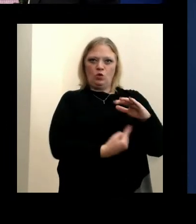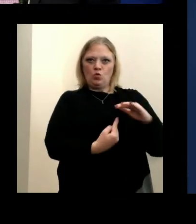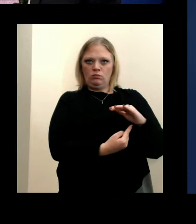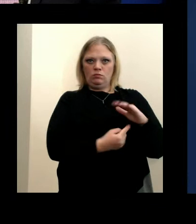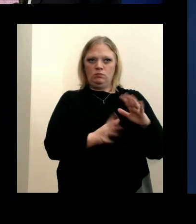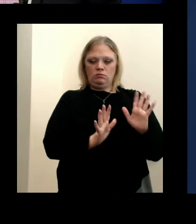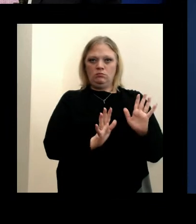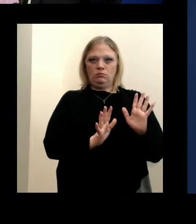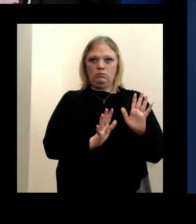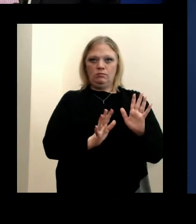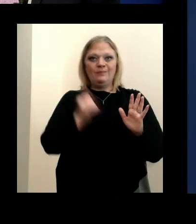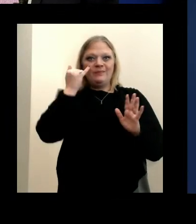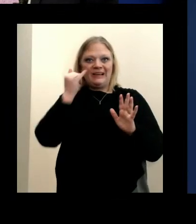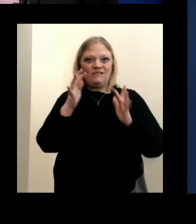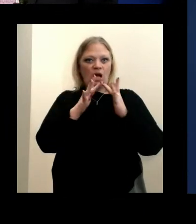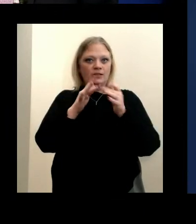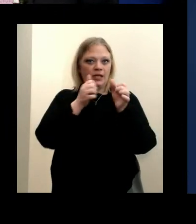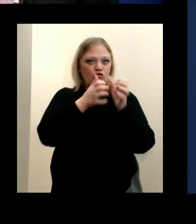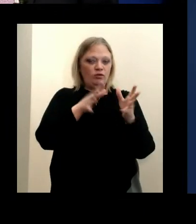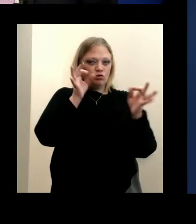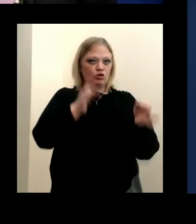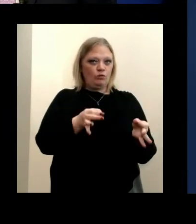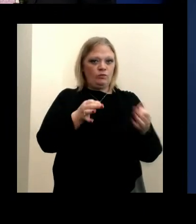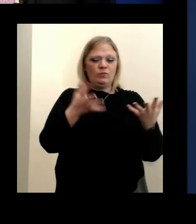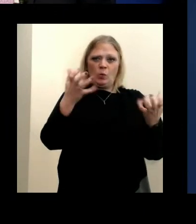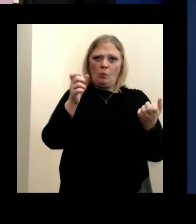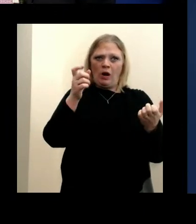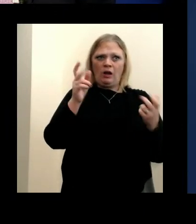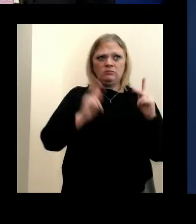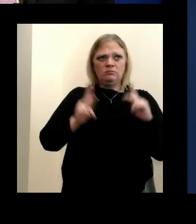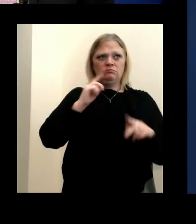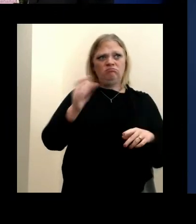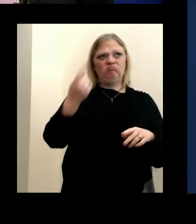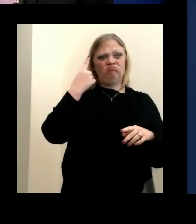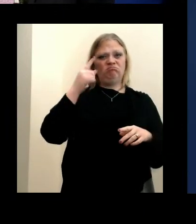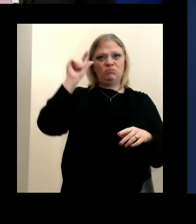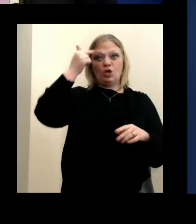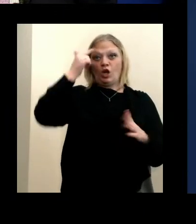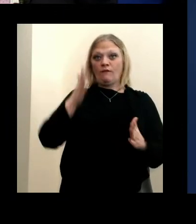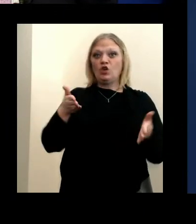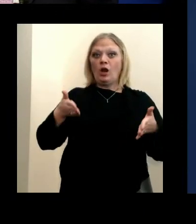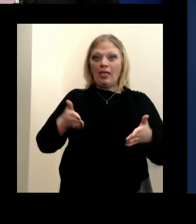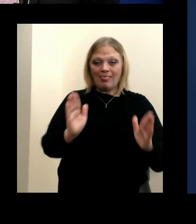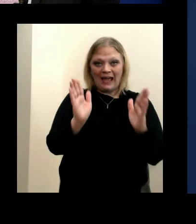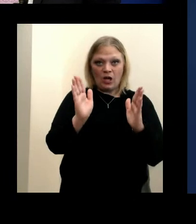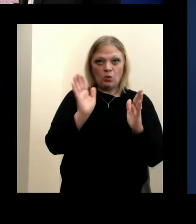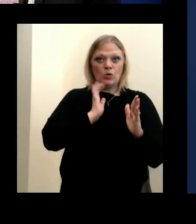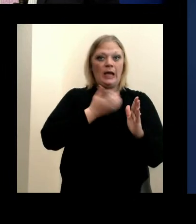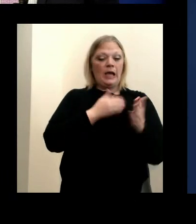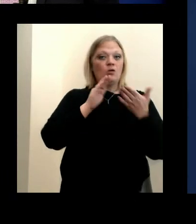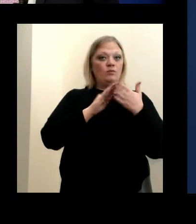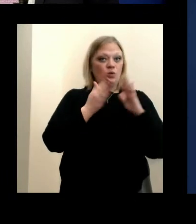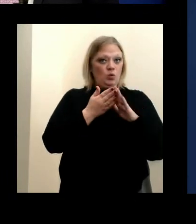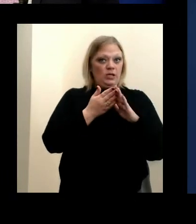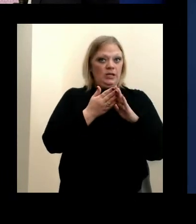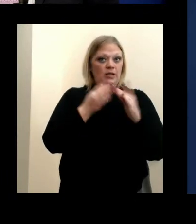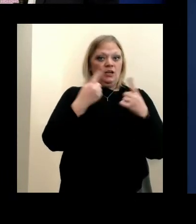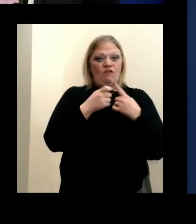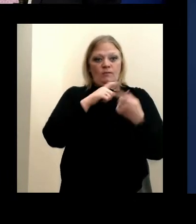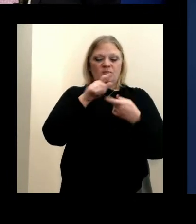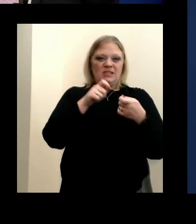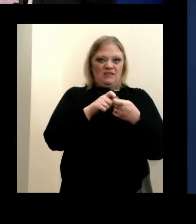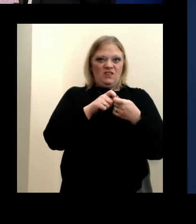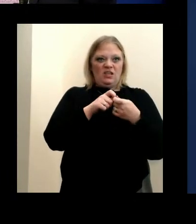tracing. So we want people to understand the governor allowed our communities, based on certain metrics,